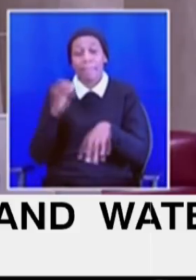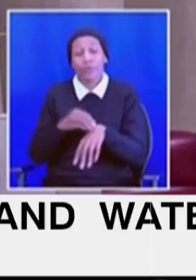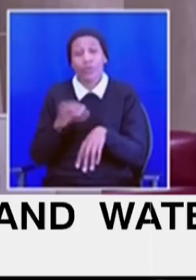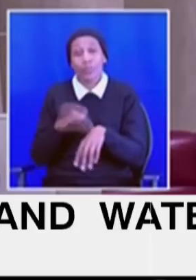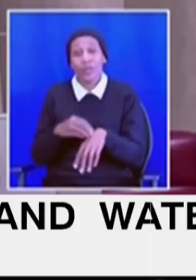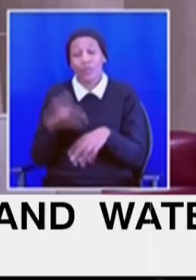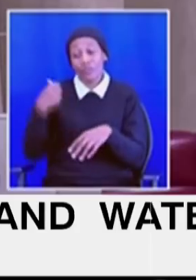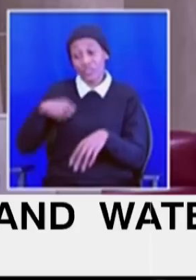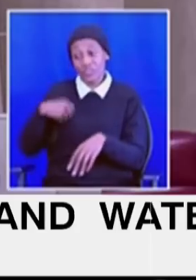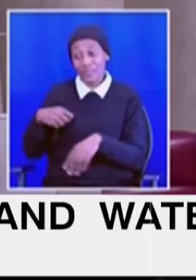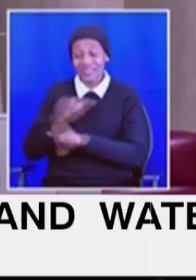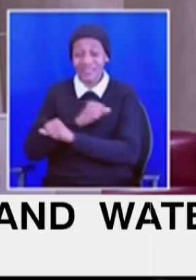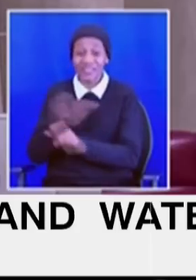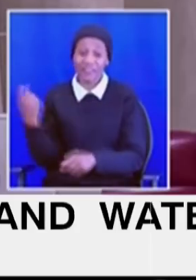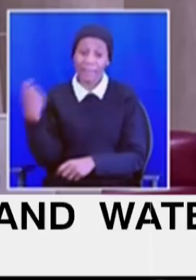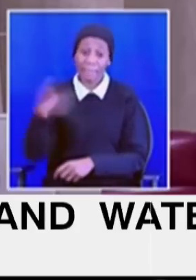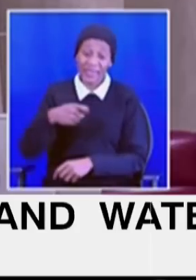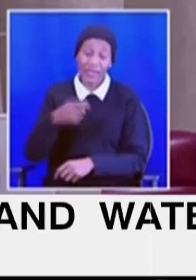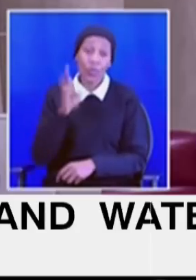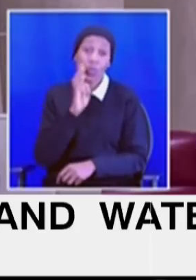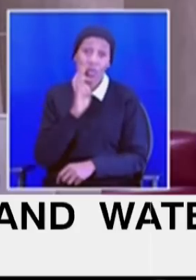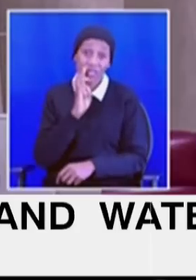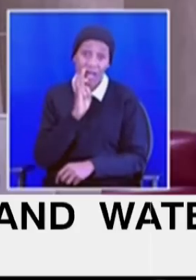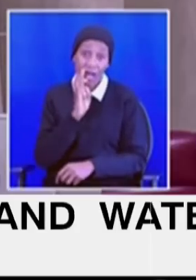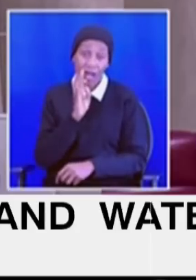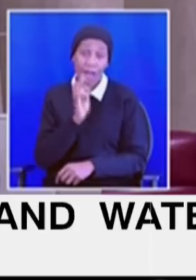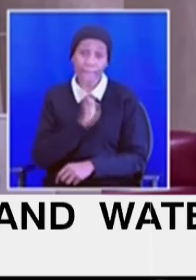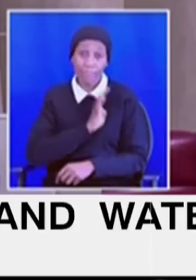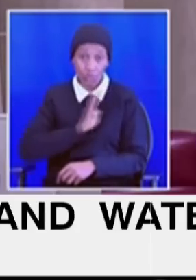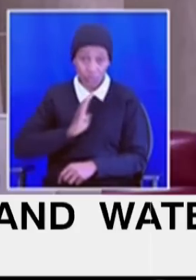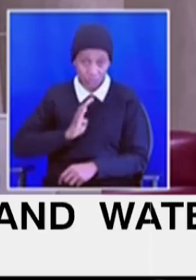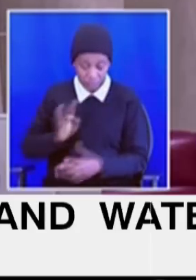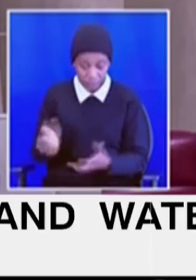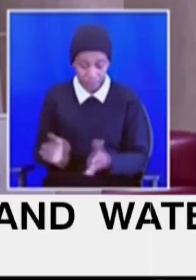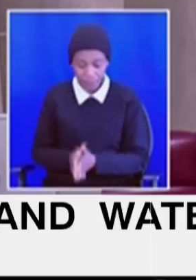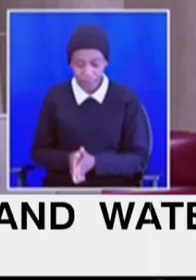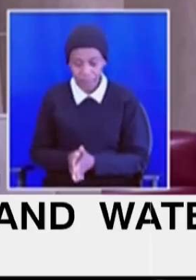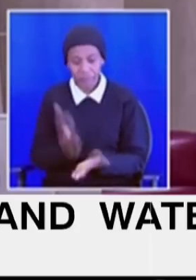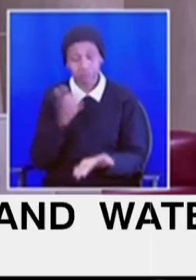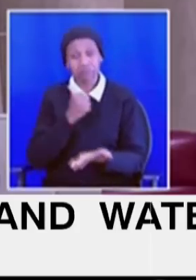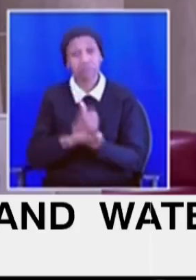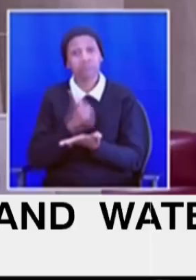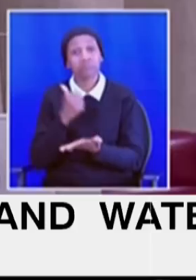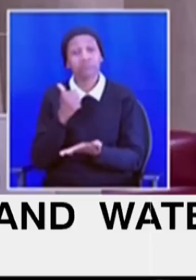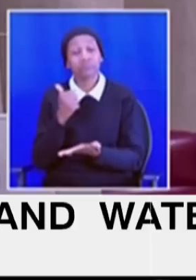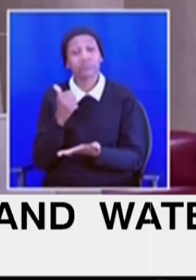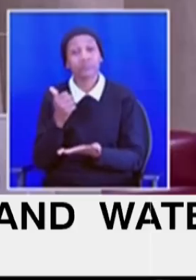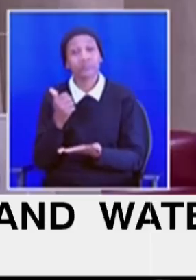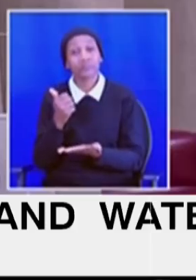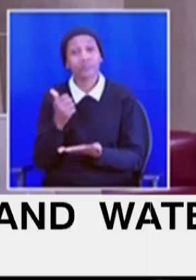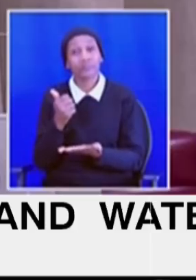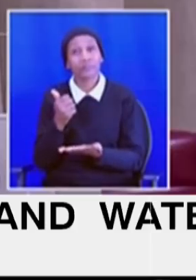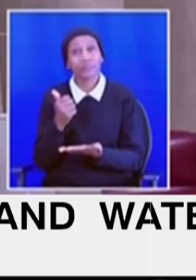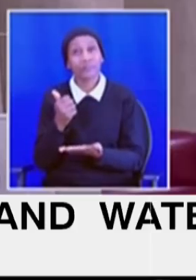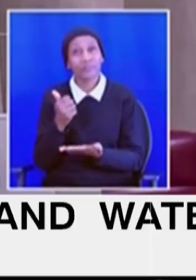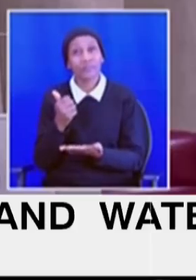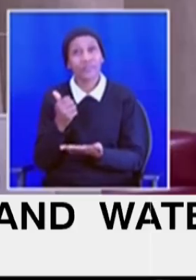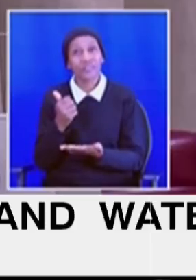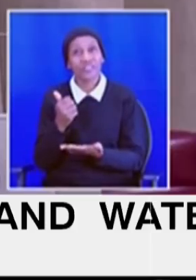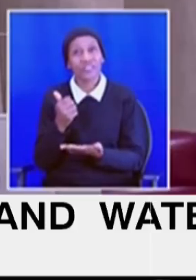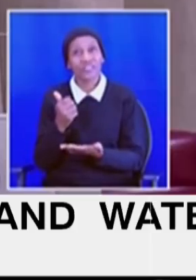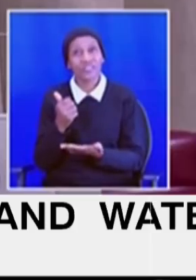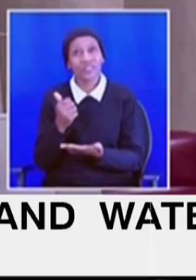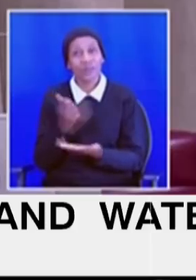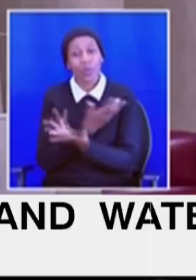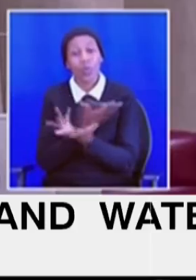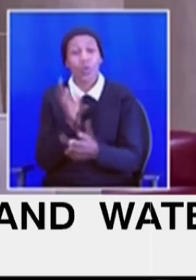of municipalities to water entities. 1, adoption of credit control and debt recovery measures across all